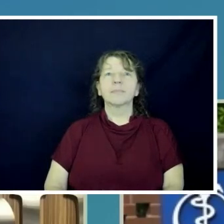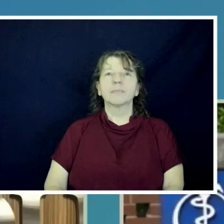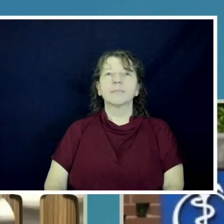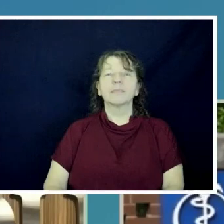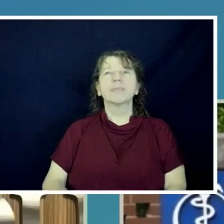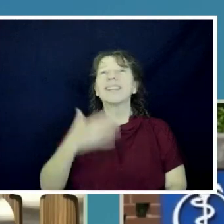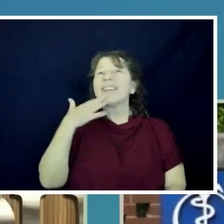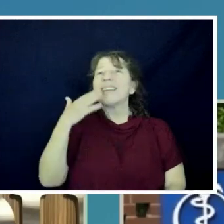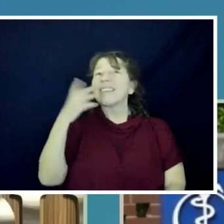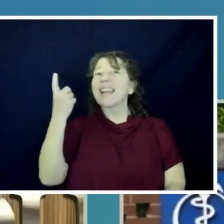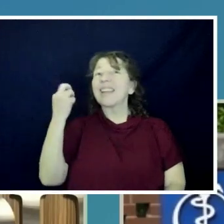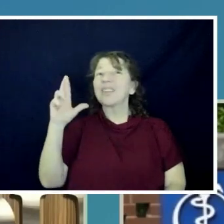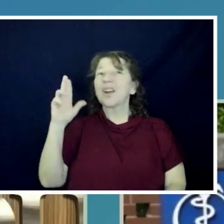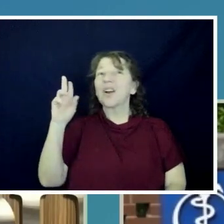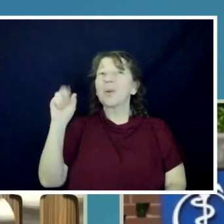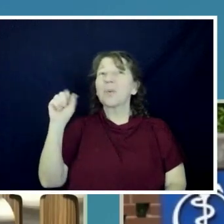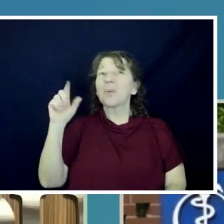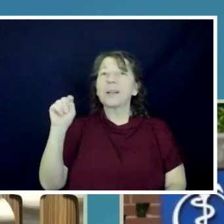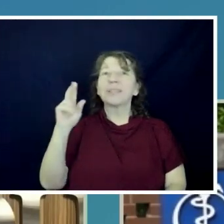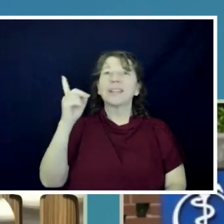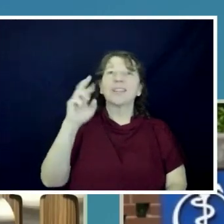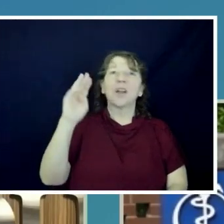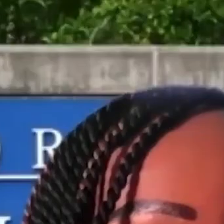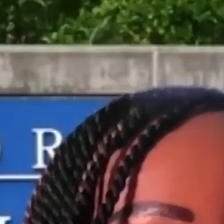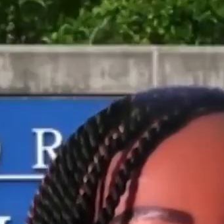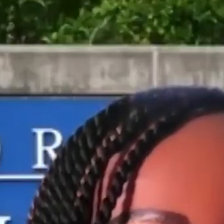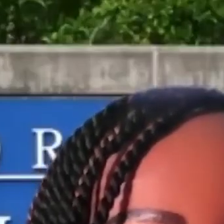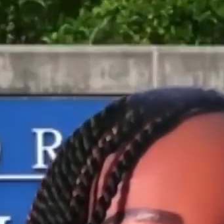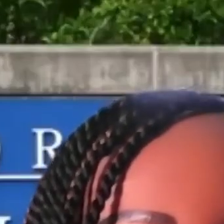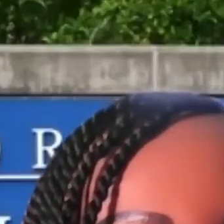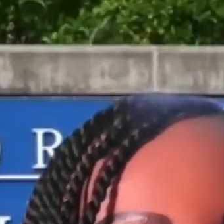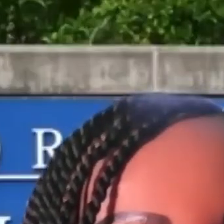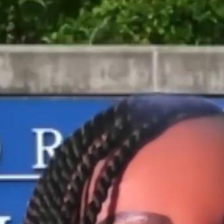Thank you, Dr. Rust and Dr. McClure, for speaking with us today.